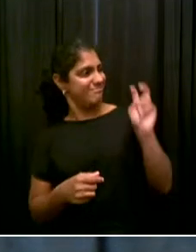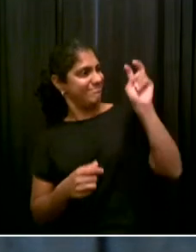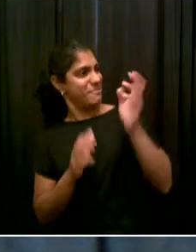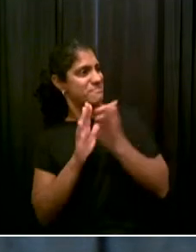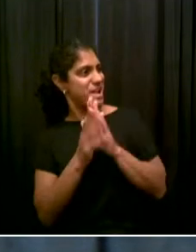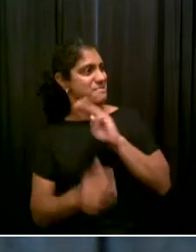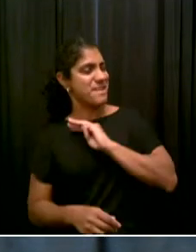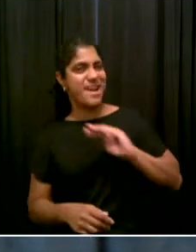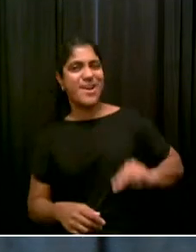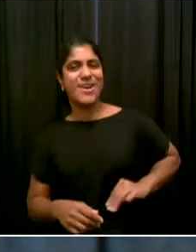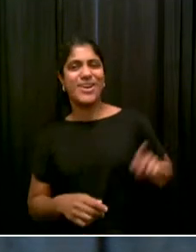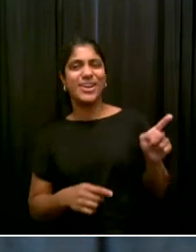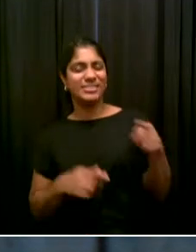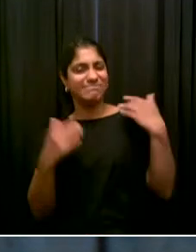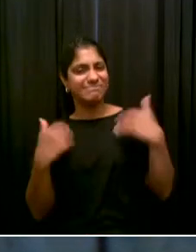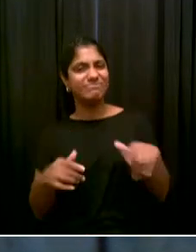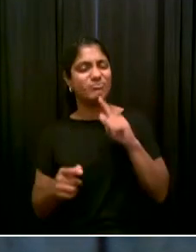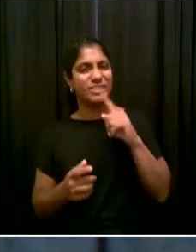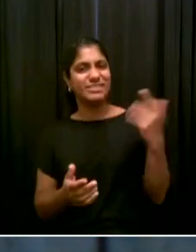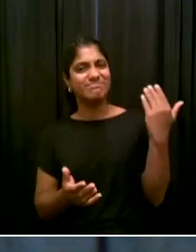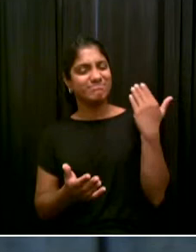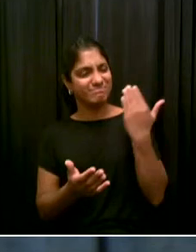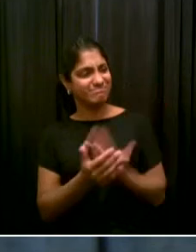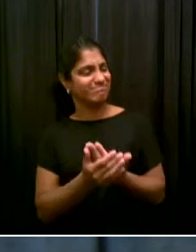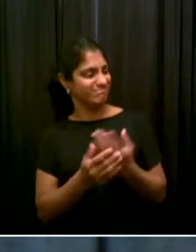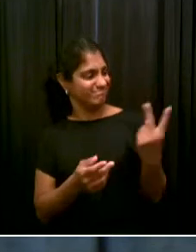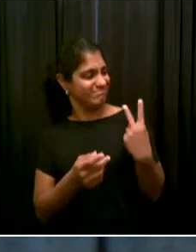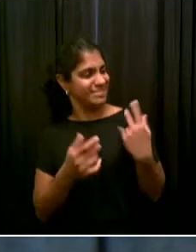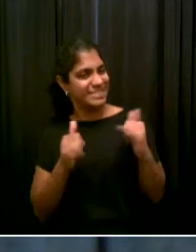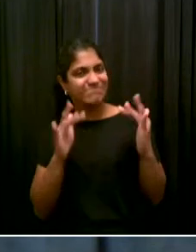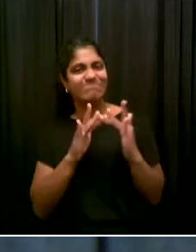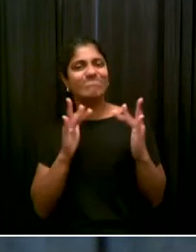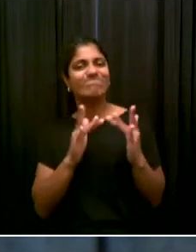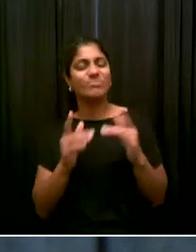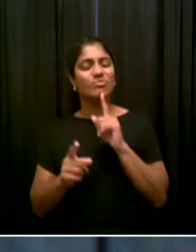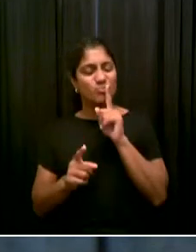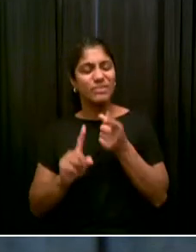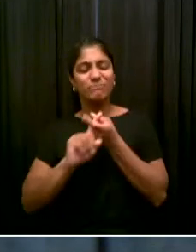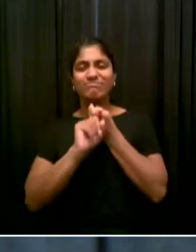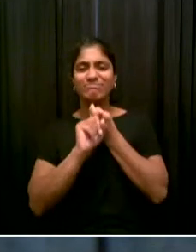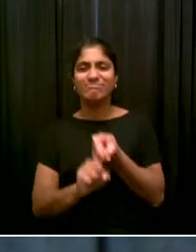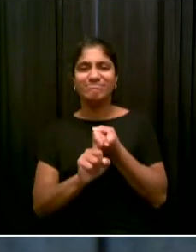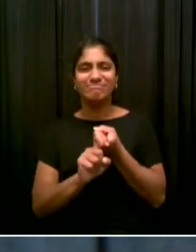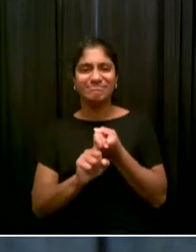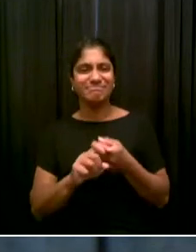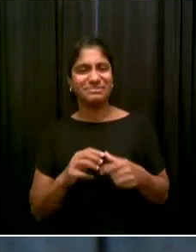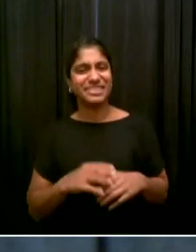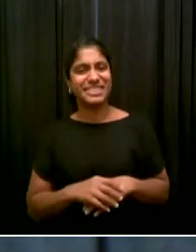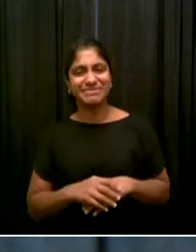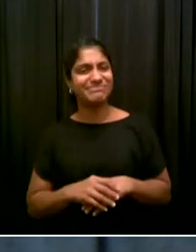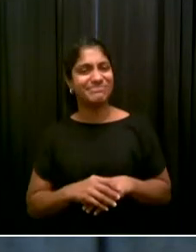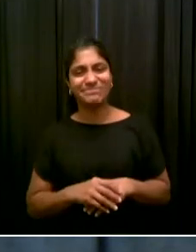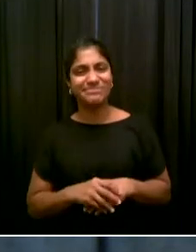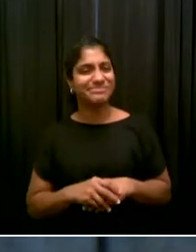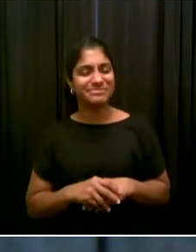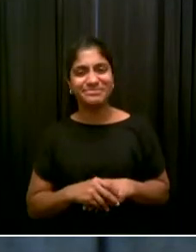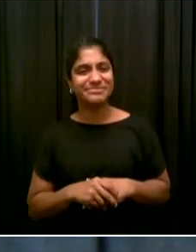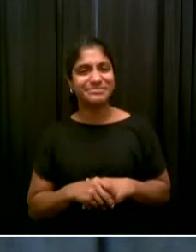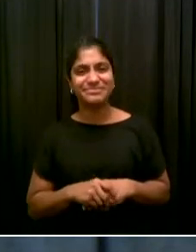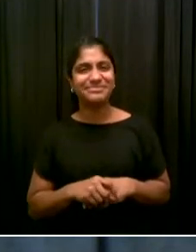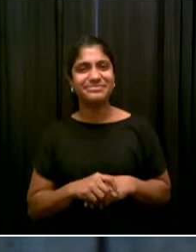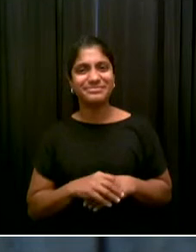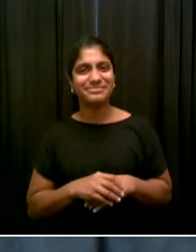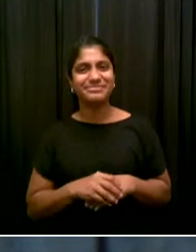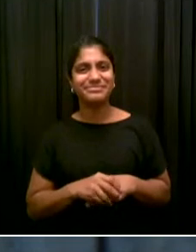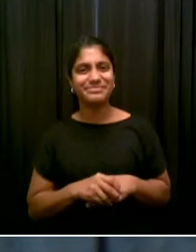Our sages teach us, Aseh lecha rav uknei lecha chaver. Make for yourself, appoint for yourself a teacher. I've learned so much from